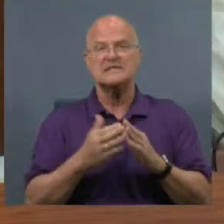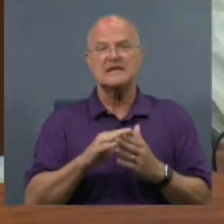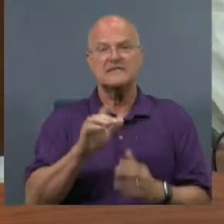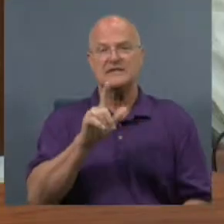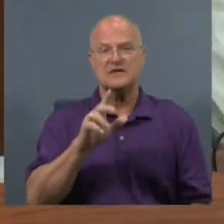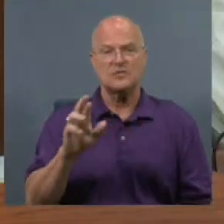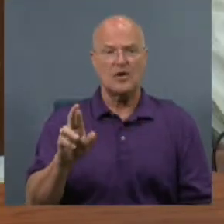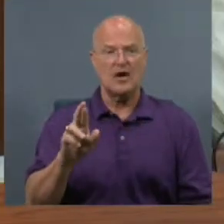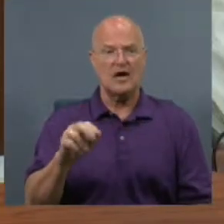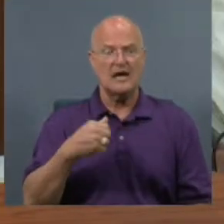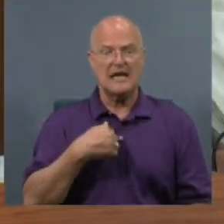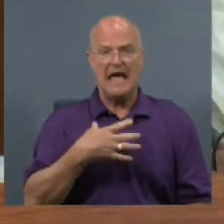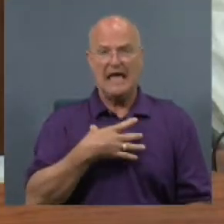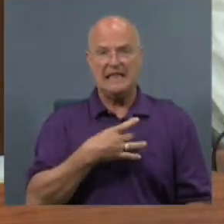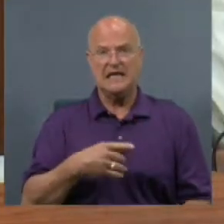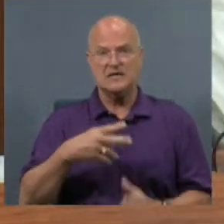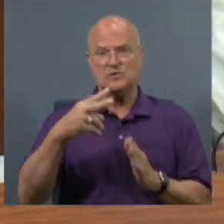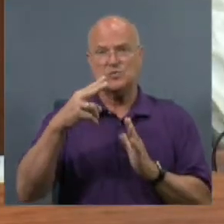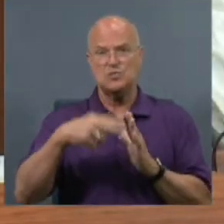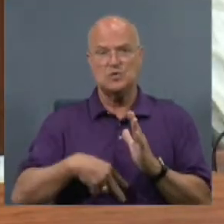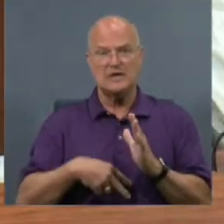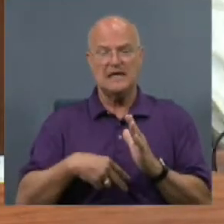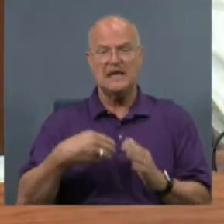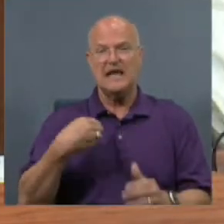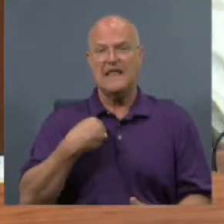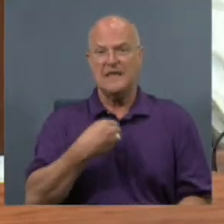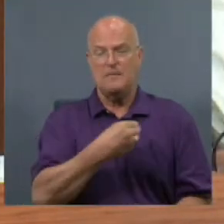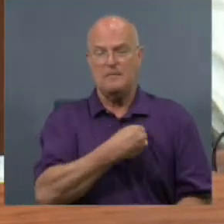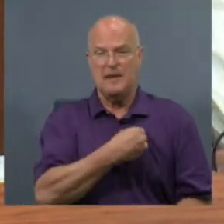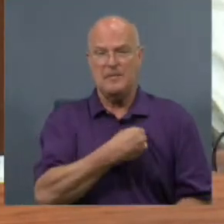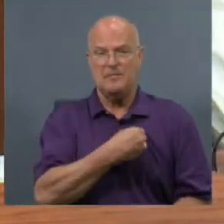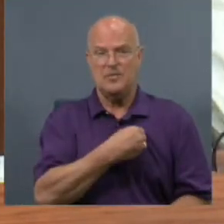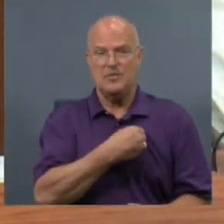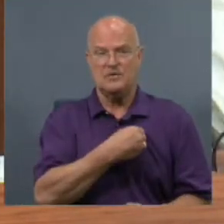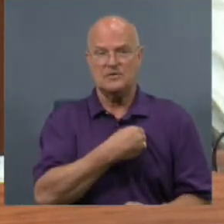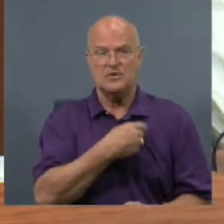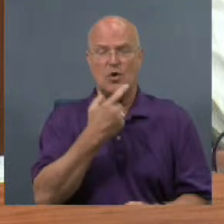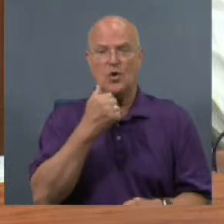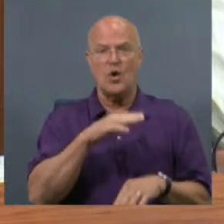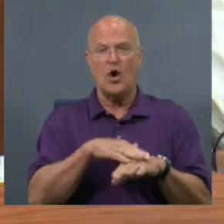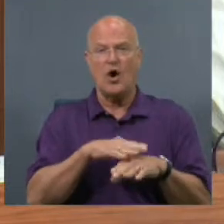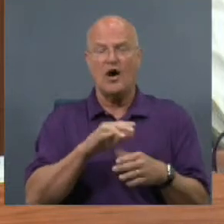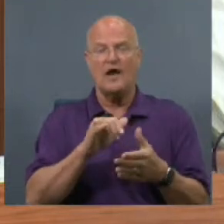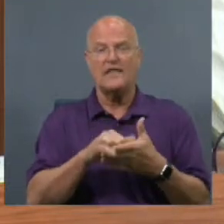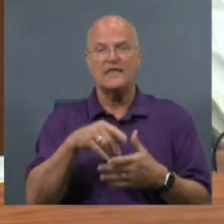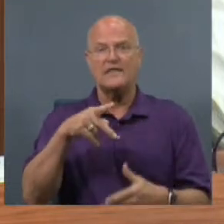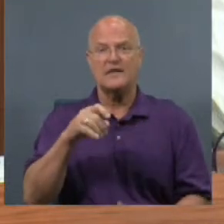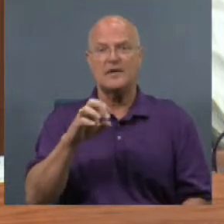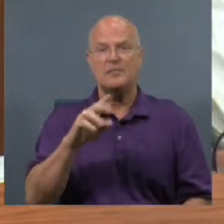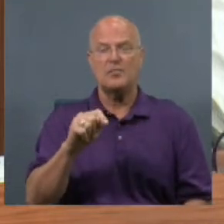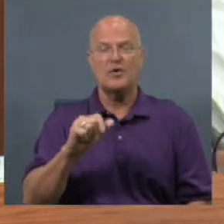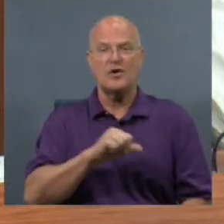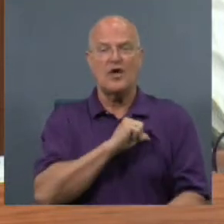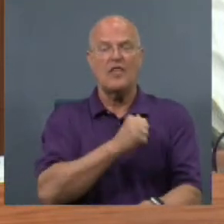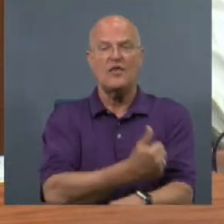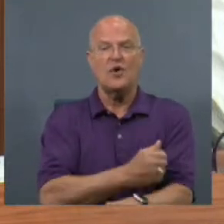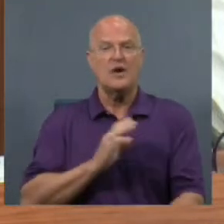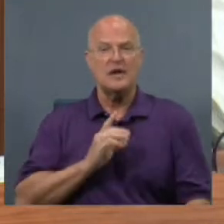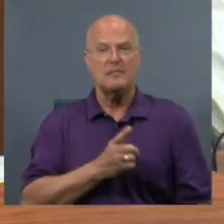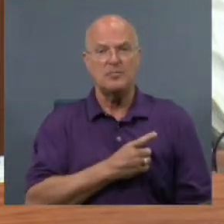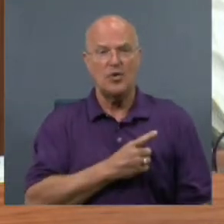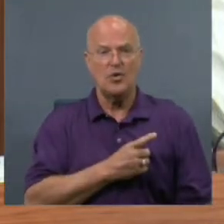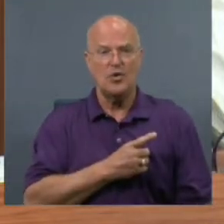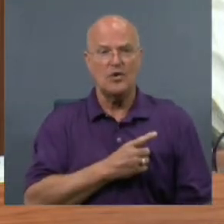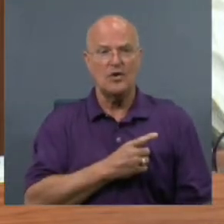Rock. And I'd like to read the members who are on the Port Authority board right now.